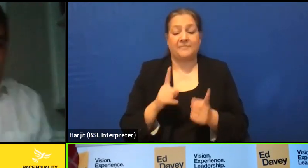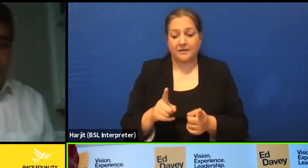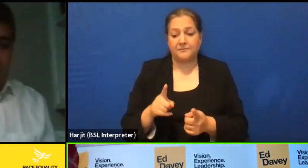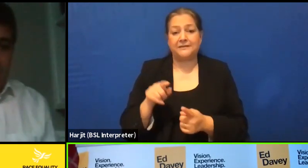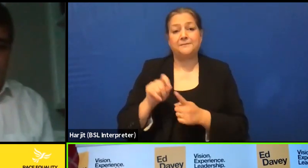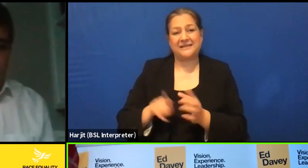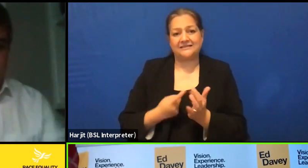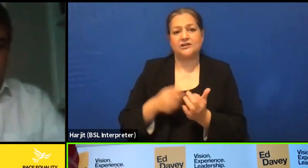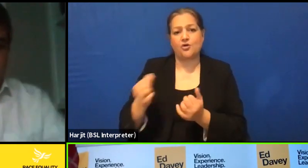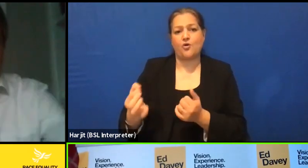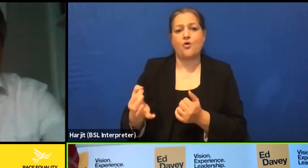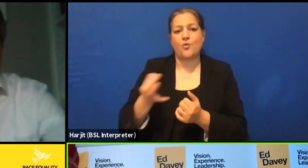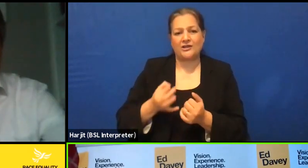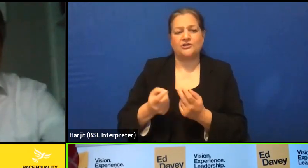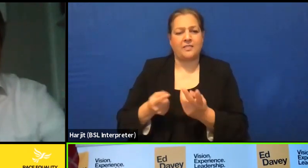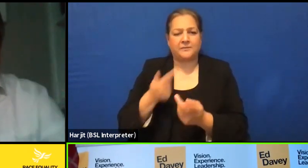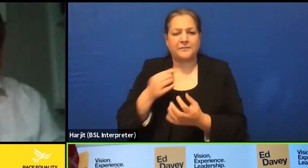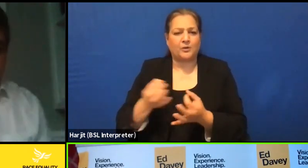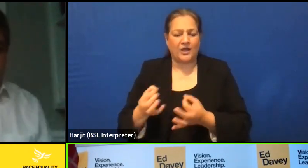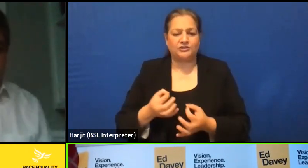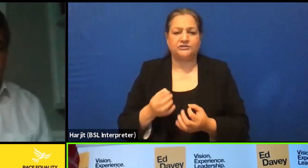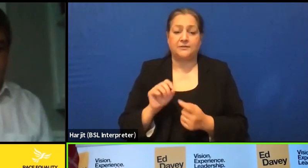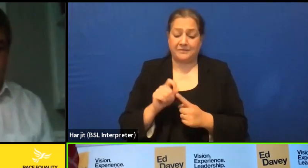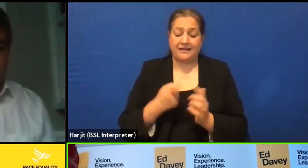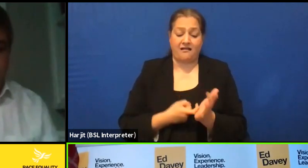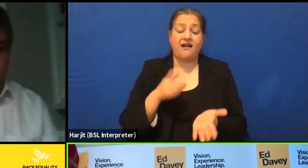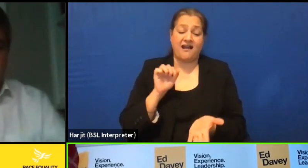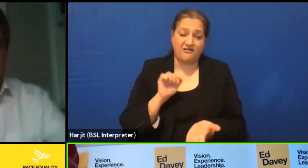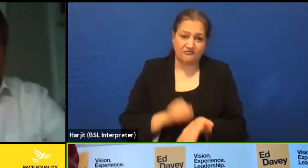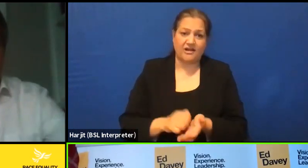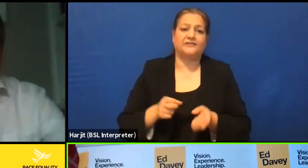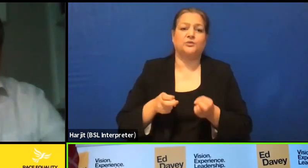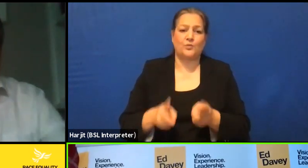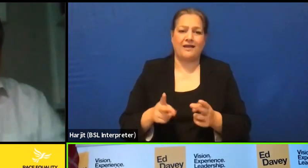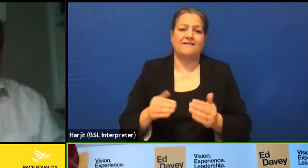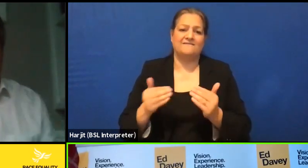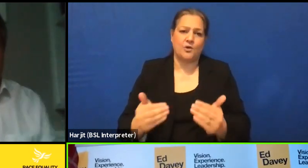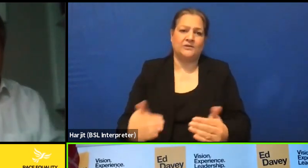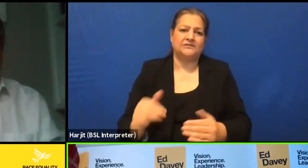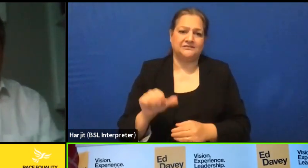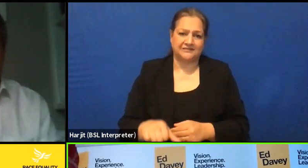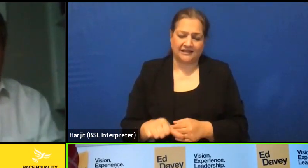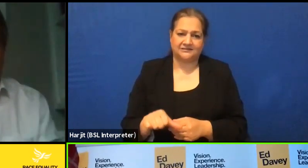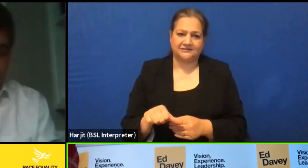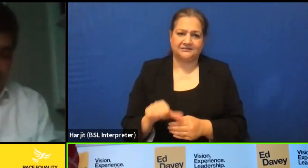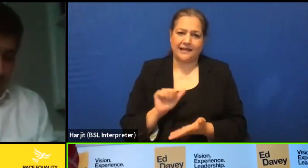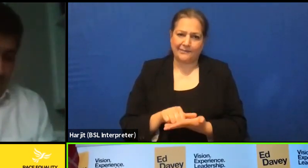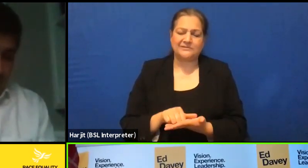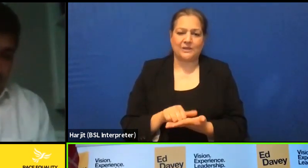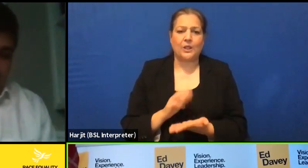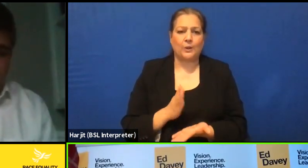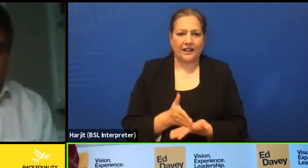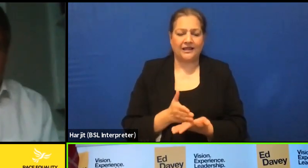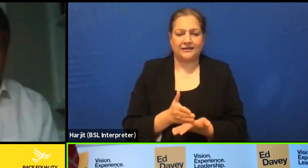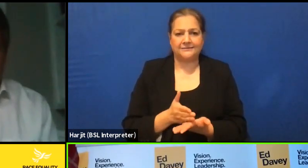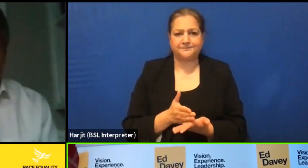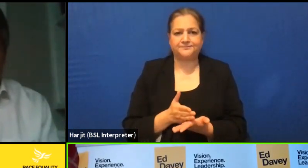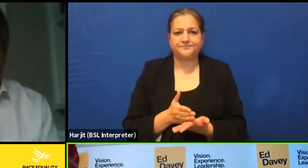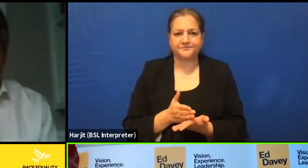others, is PR the right way forward? It absolutely is. And it could really unlock not just a